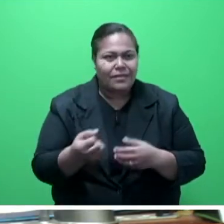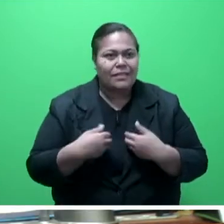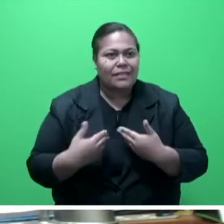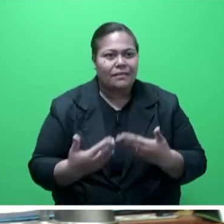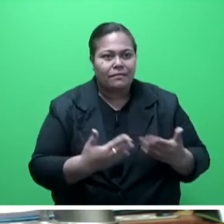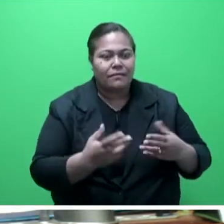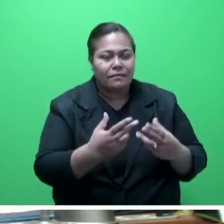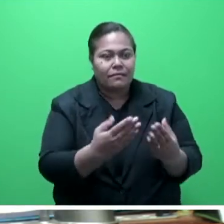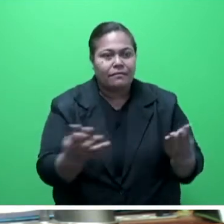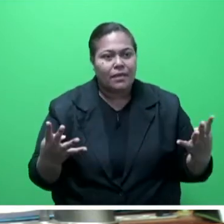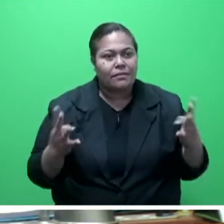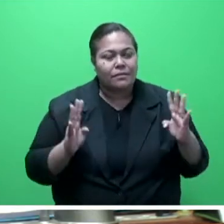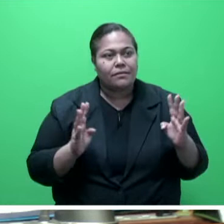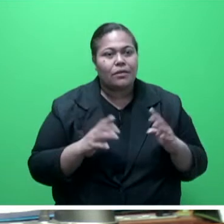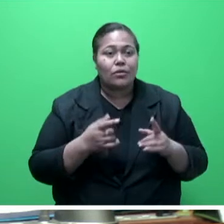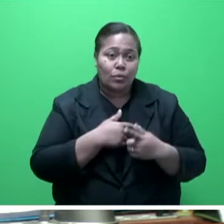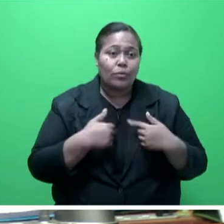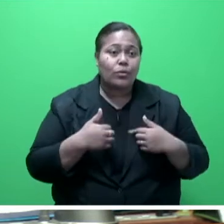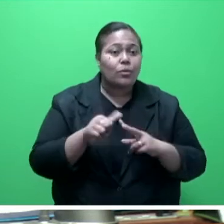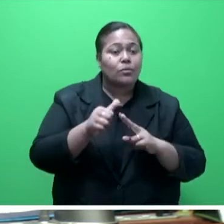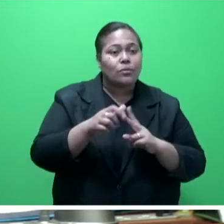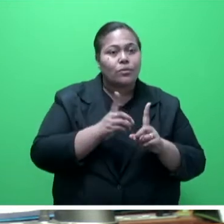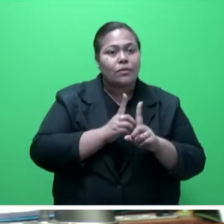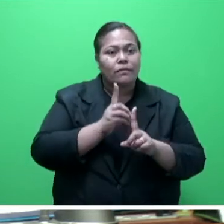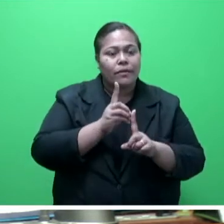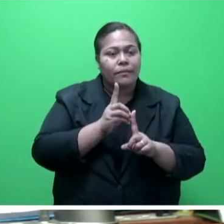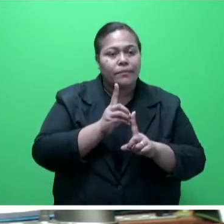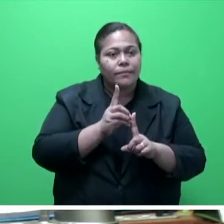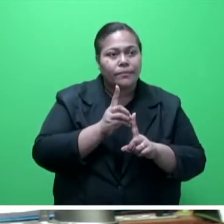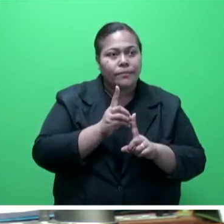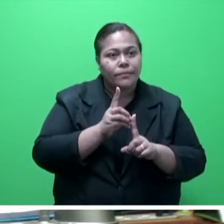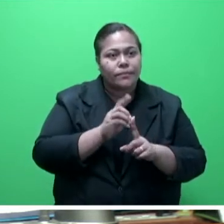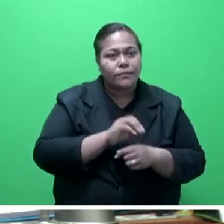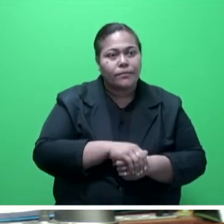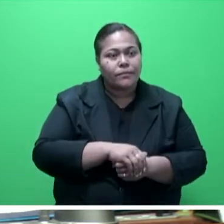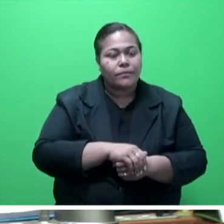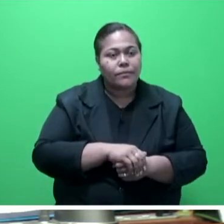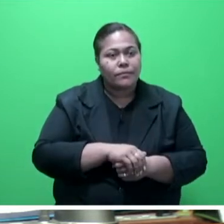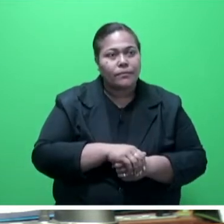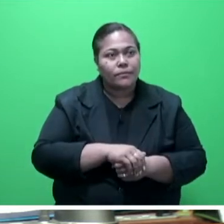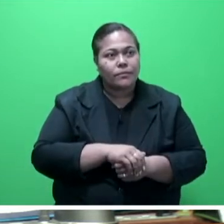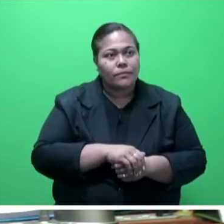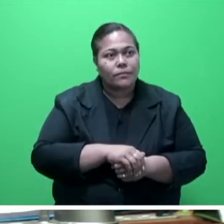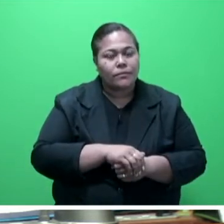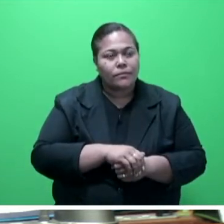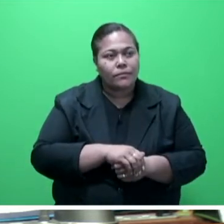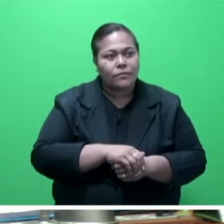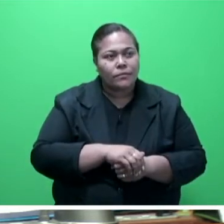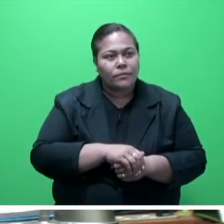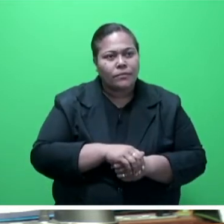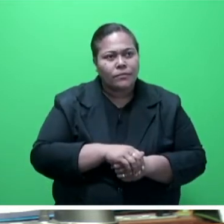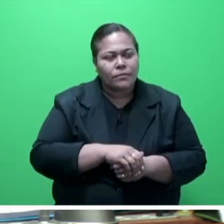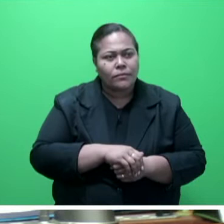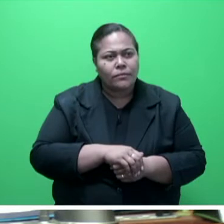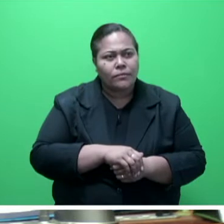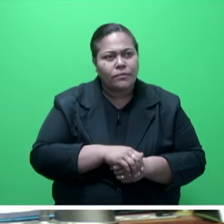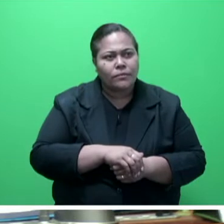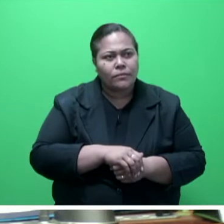we are developing the former yellow scheme, the